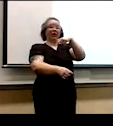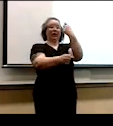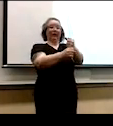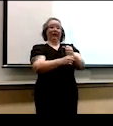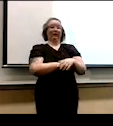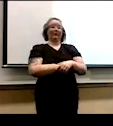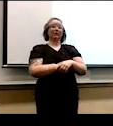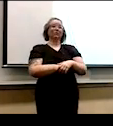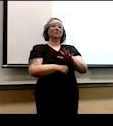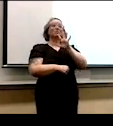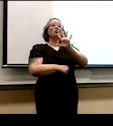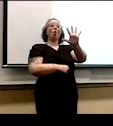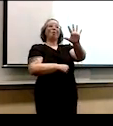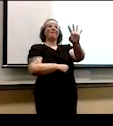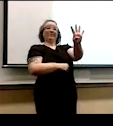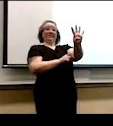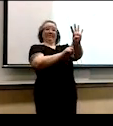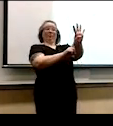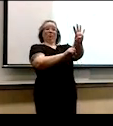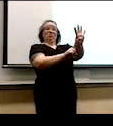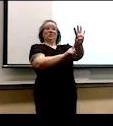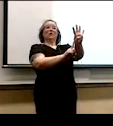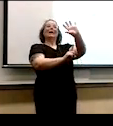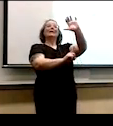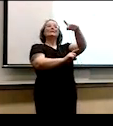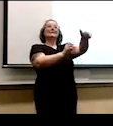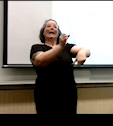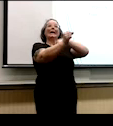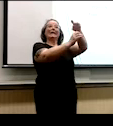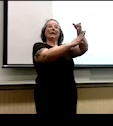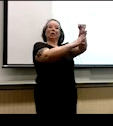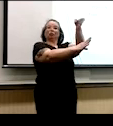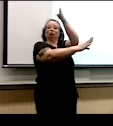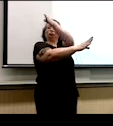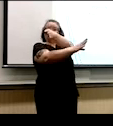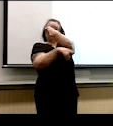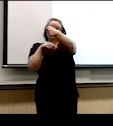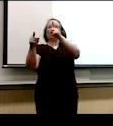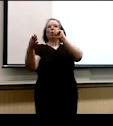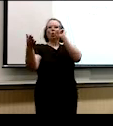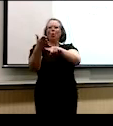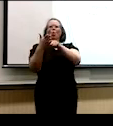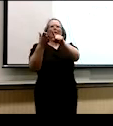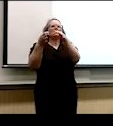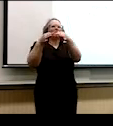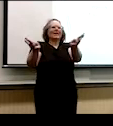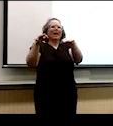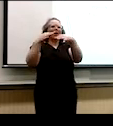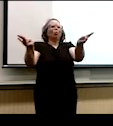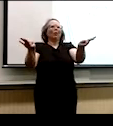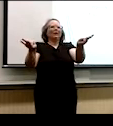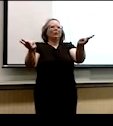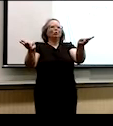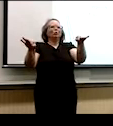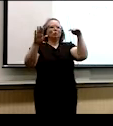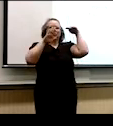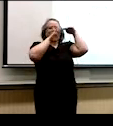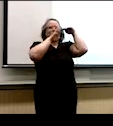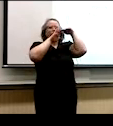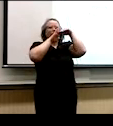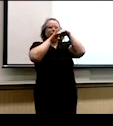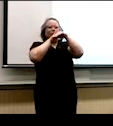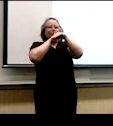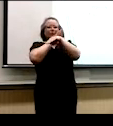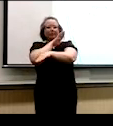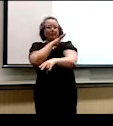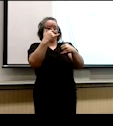language changed. And then over 4 years subsequently, she had insidious loss of function. Currently, she was hands-on help